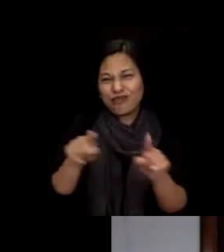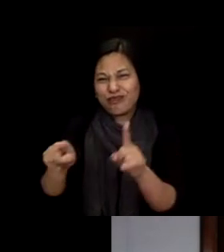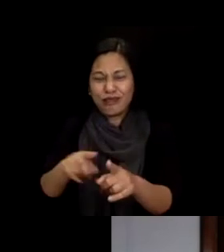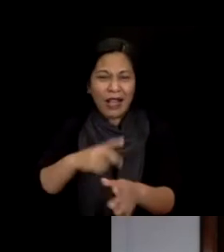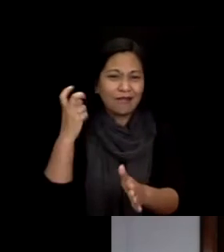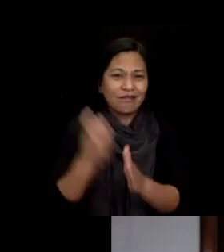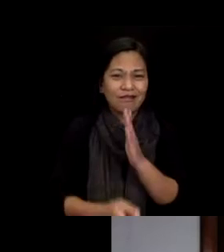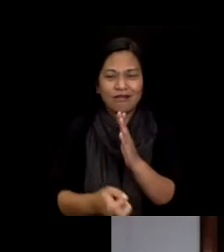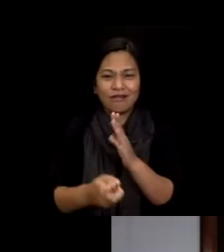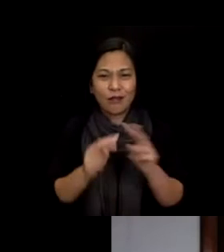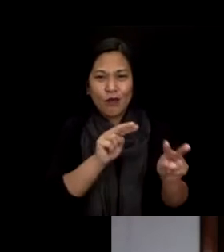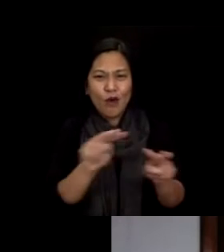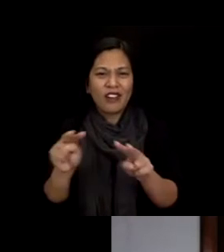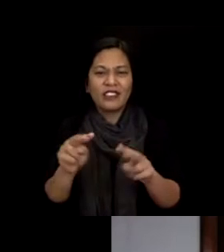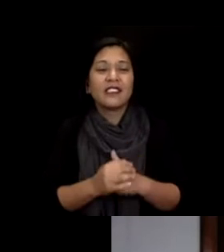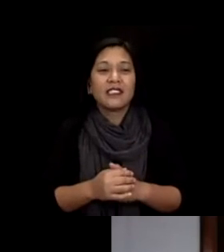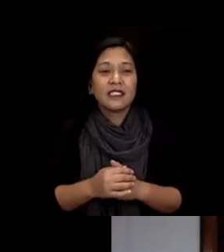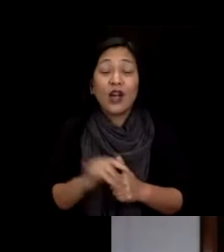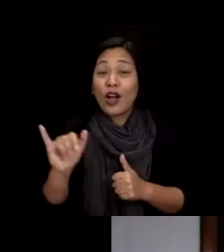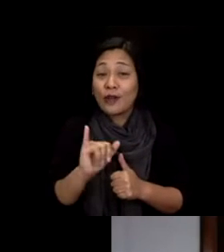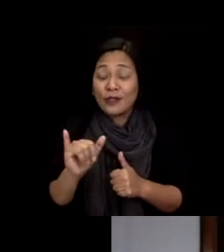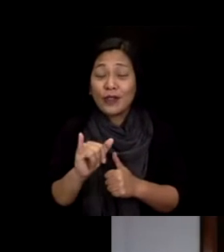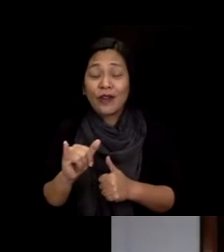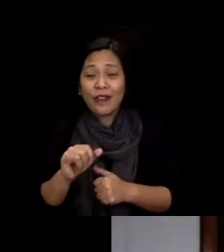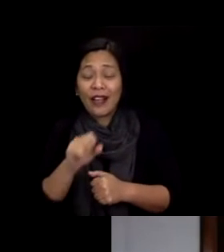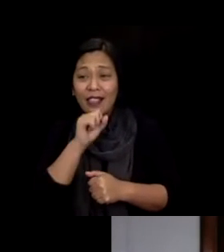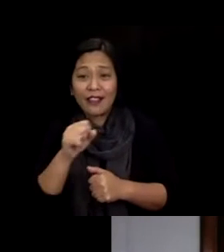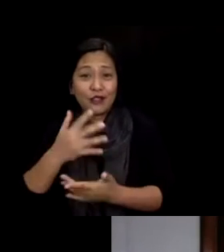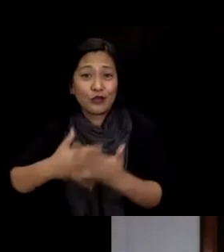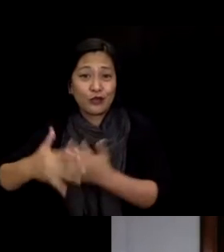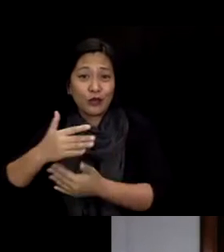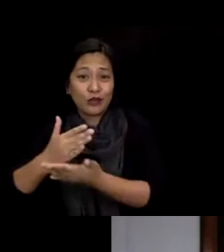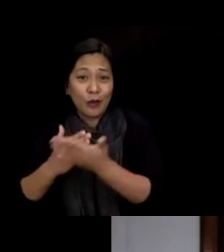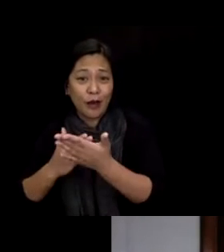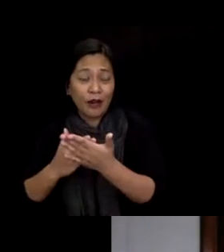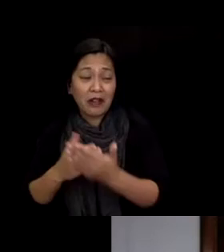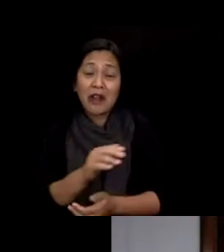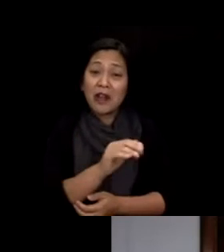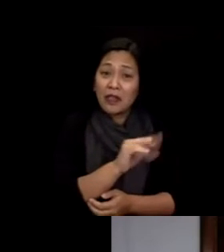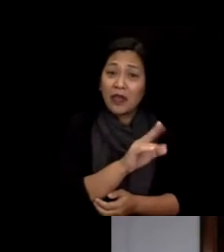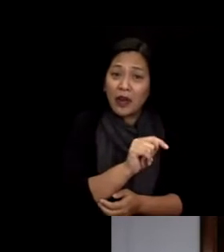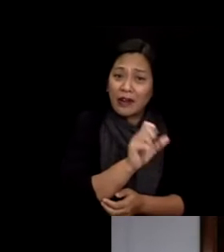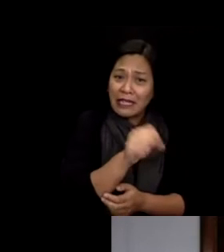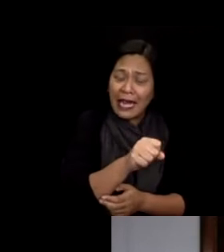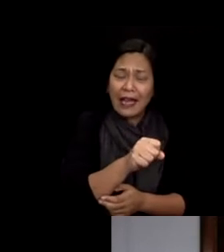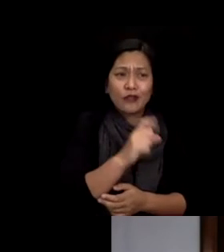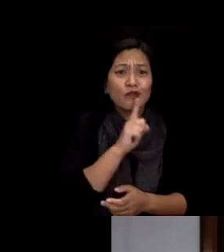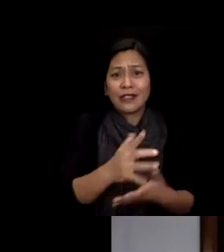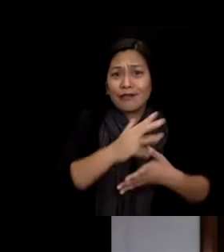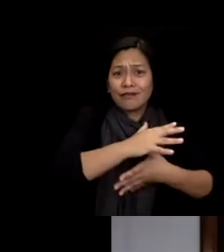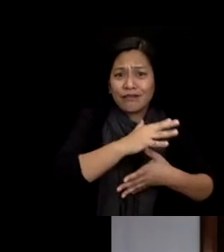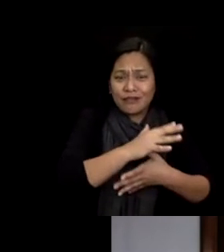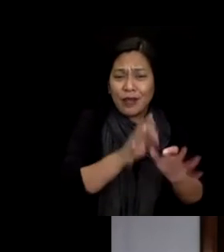submerge. I love the social sides of festivals. I mean, the art is always, paramount and like the most